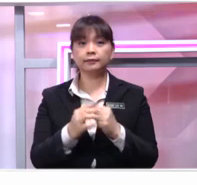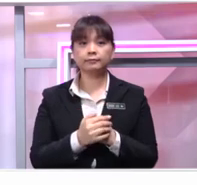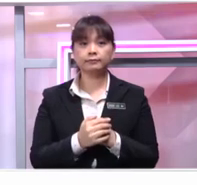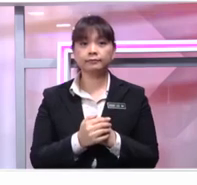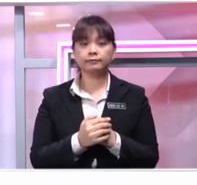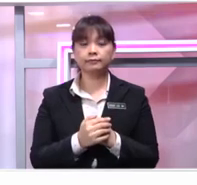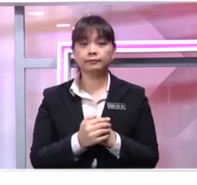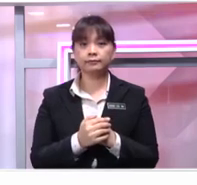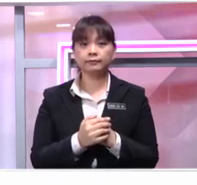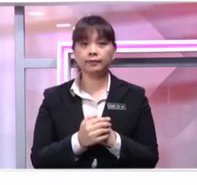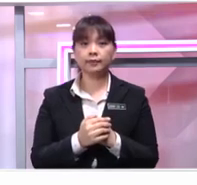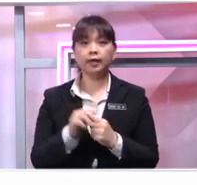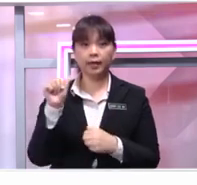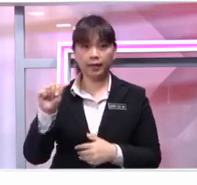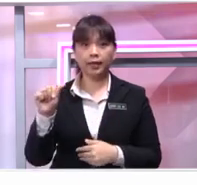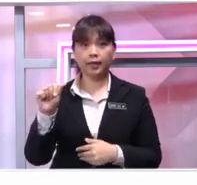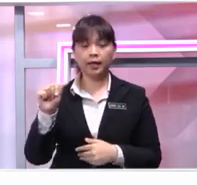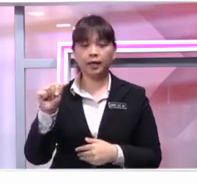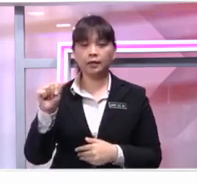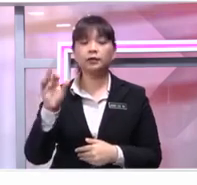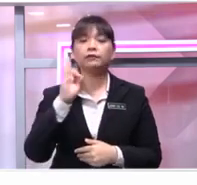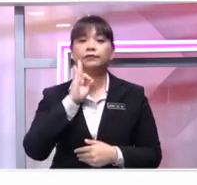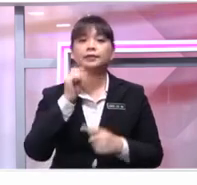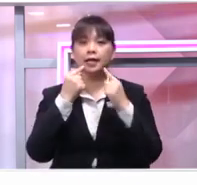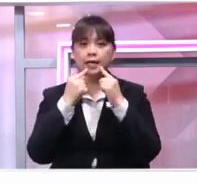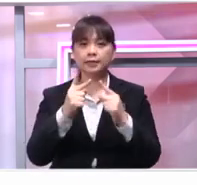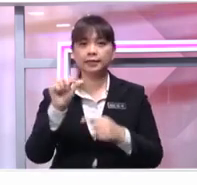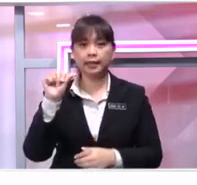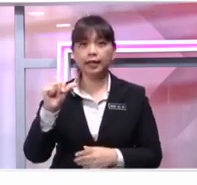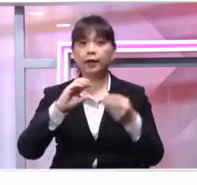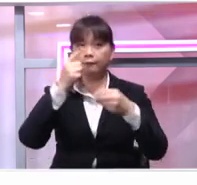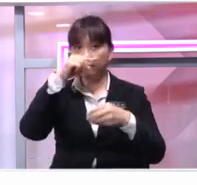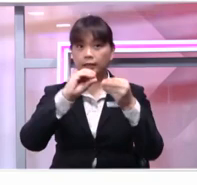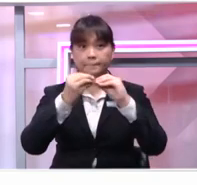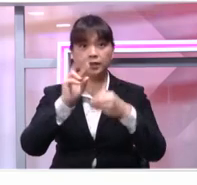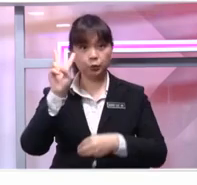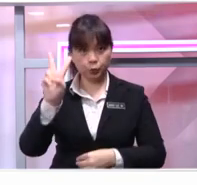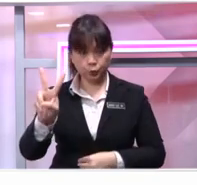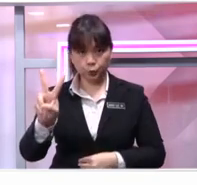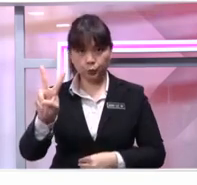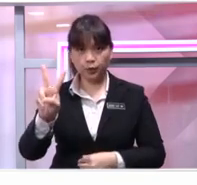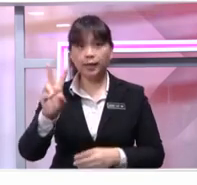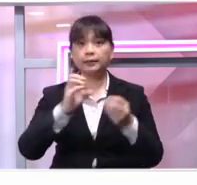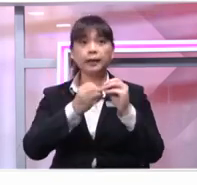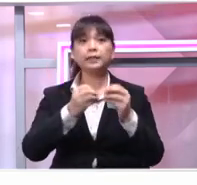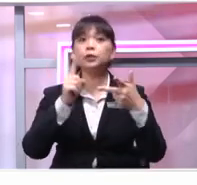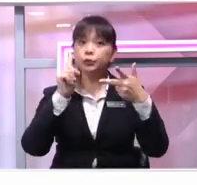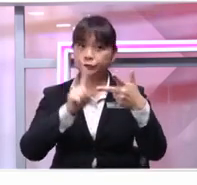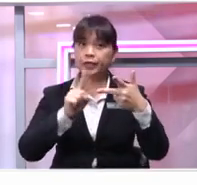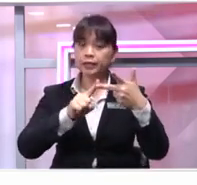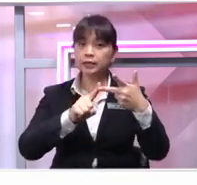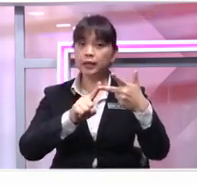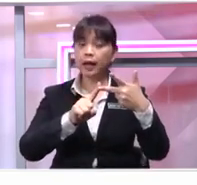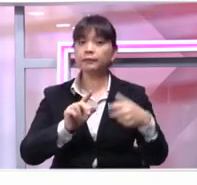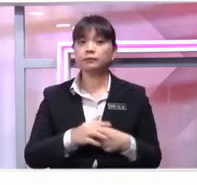A. A. She answers A. A. Yeah? Okay, good. Yes, correct. Now, number three? Some